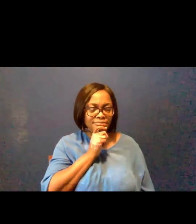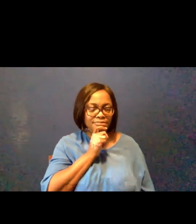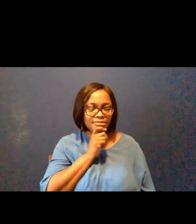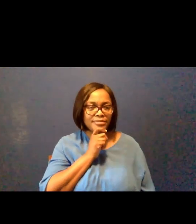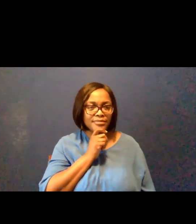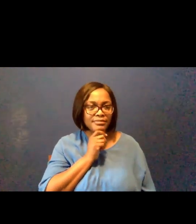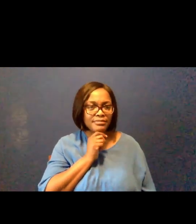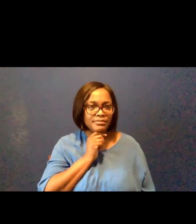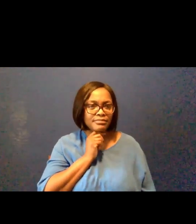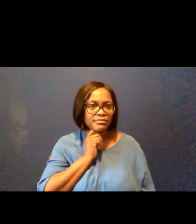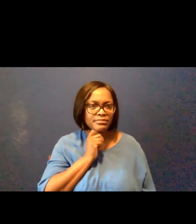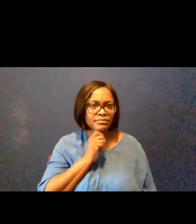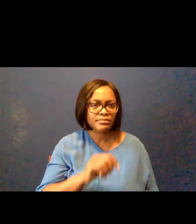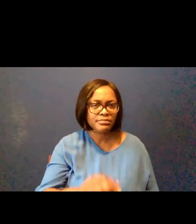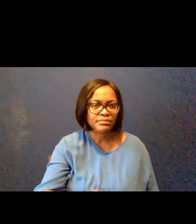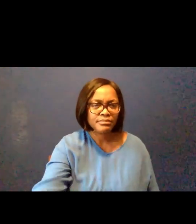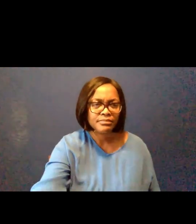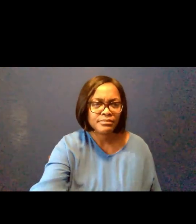generation